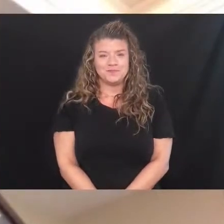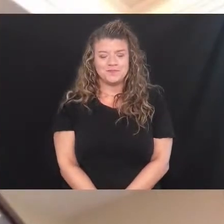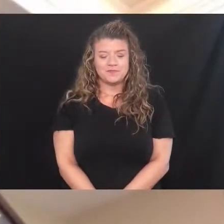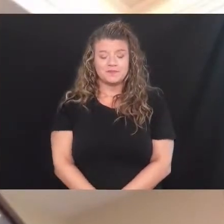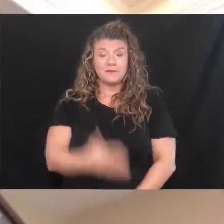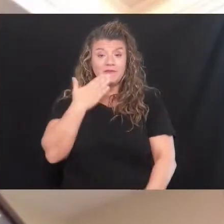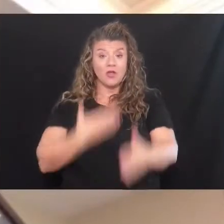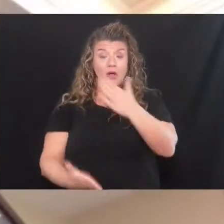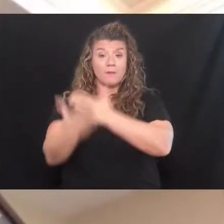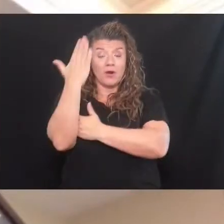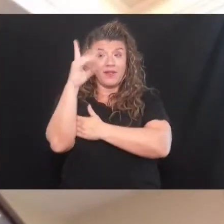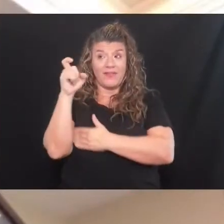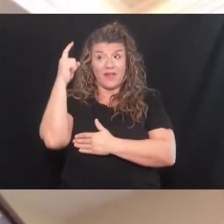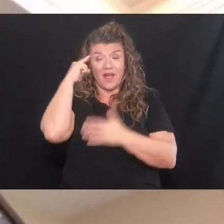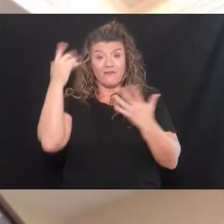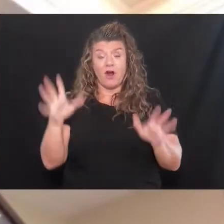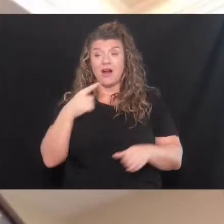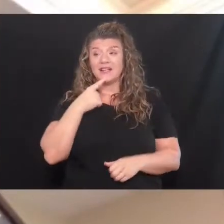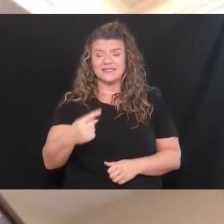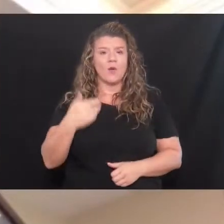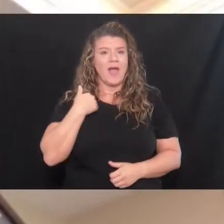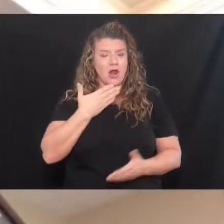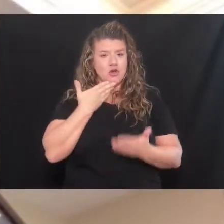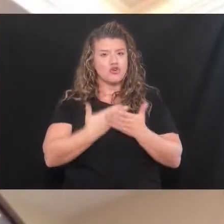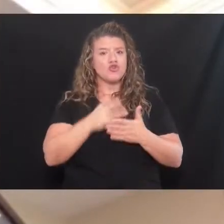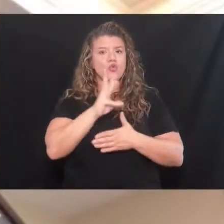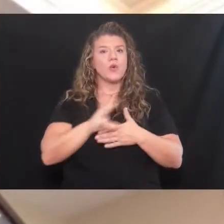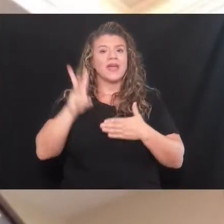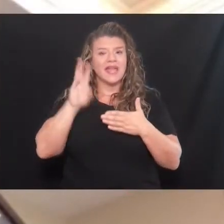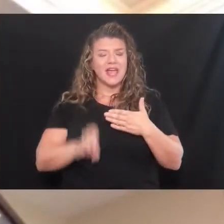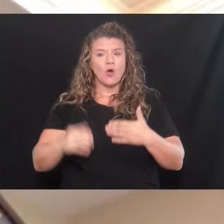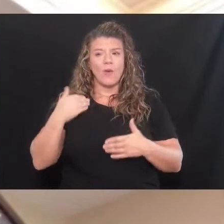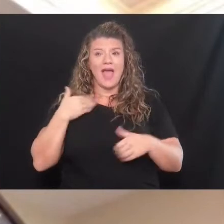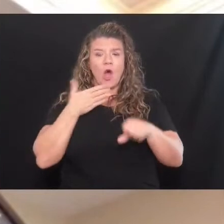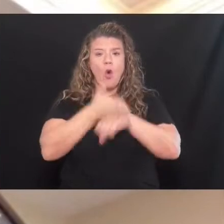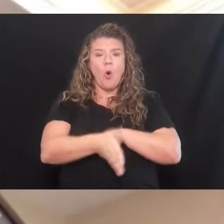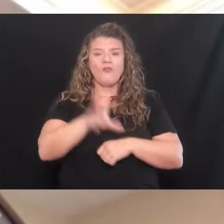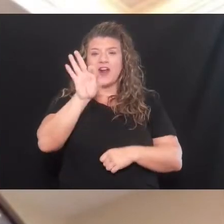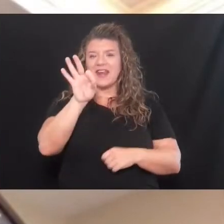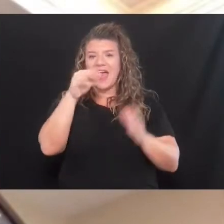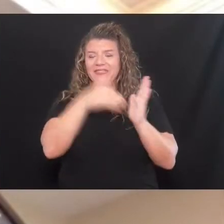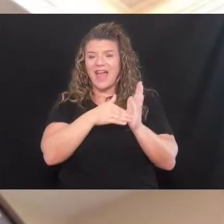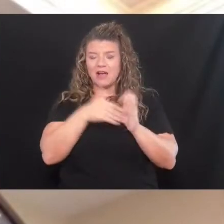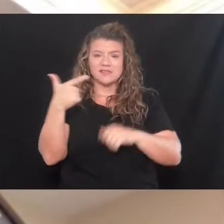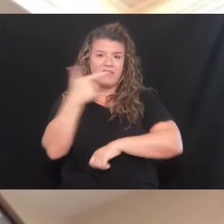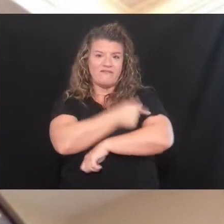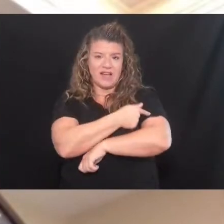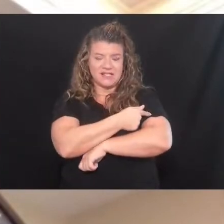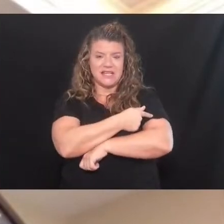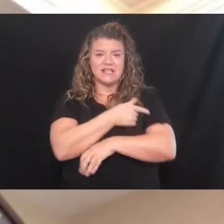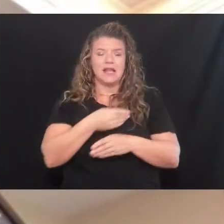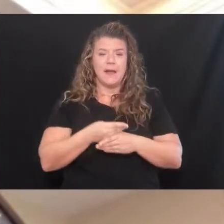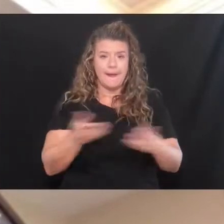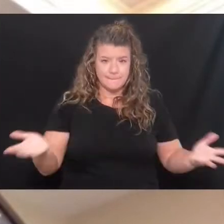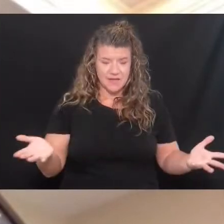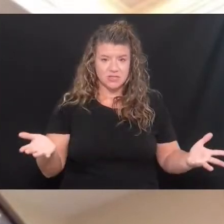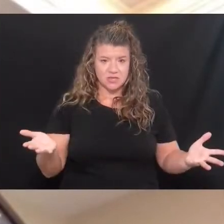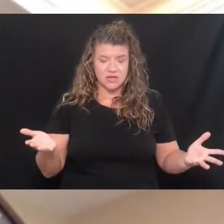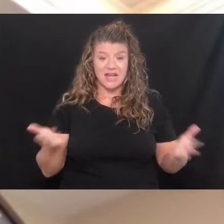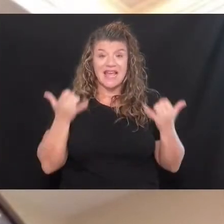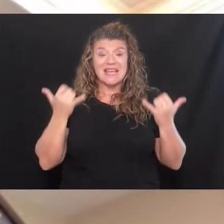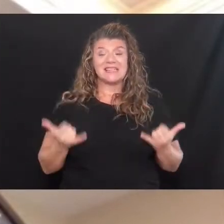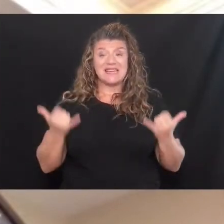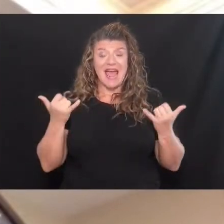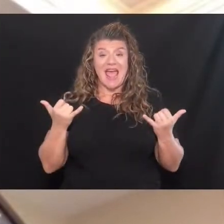governor pointed out, we had a positive weekend with over 9,000 vaccines administered. To